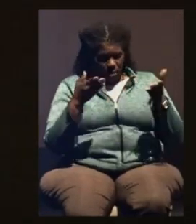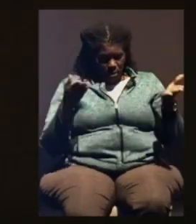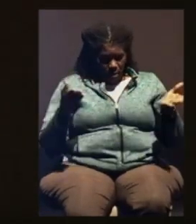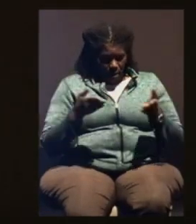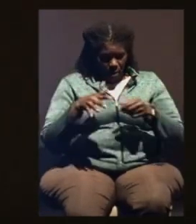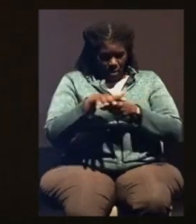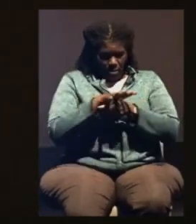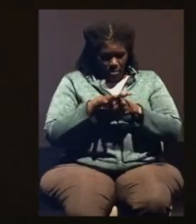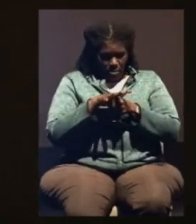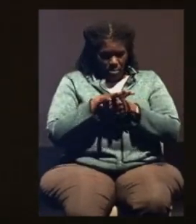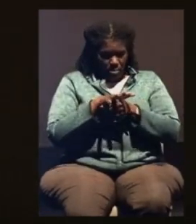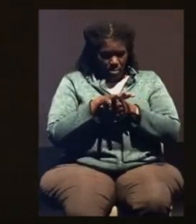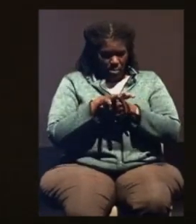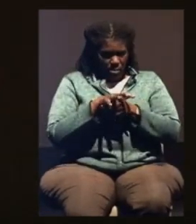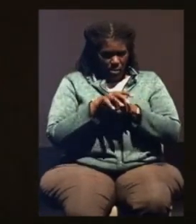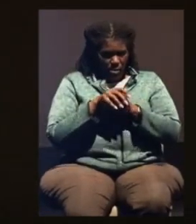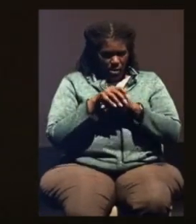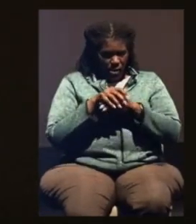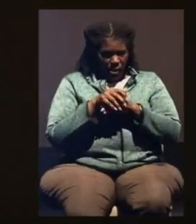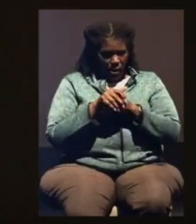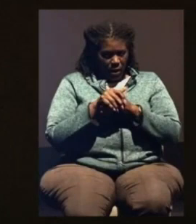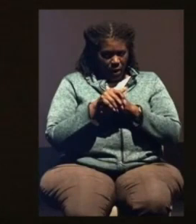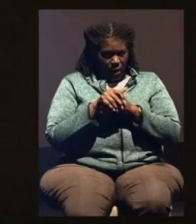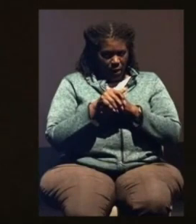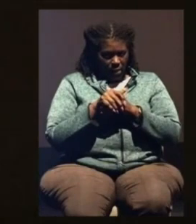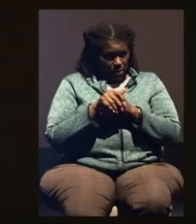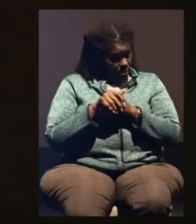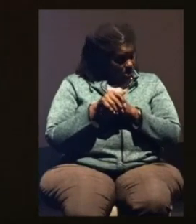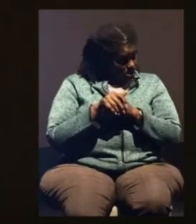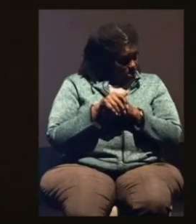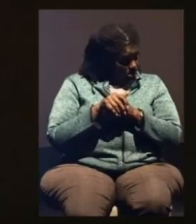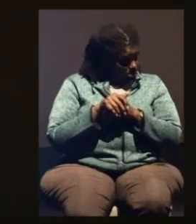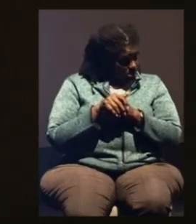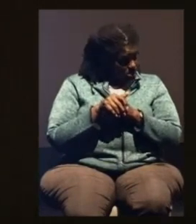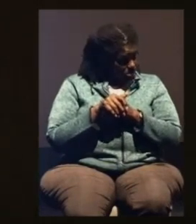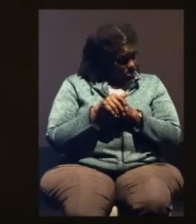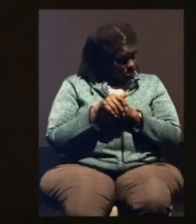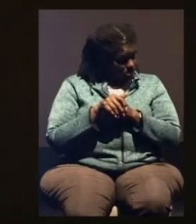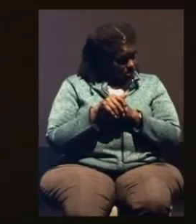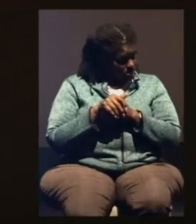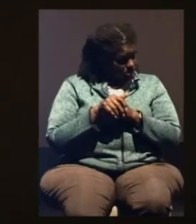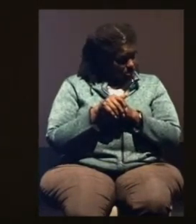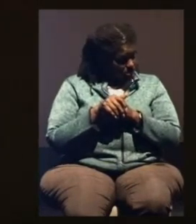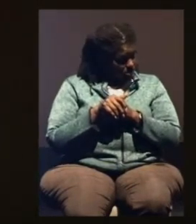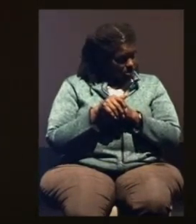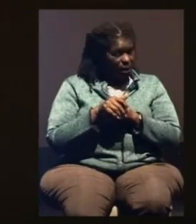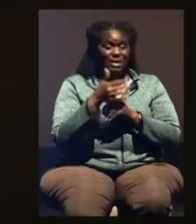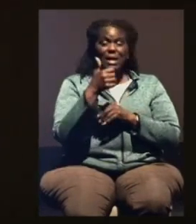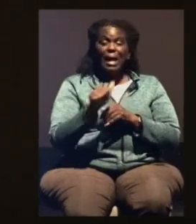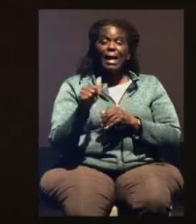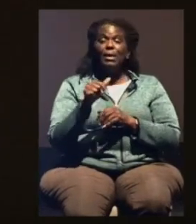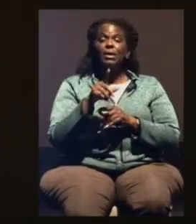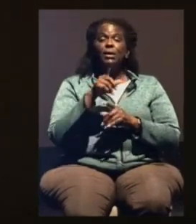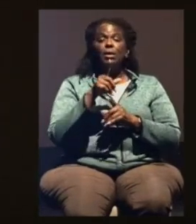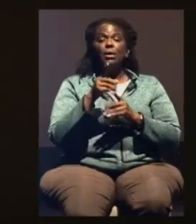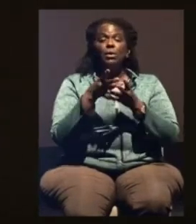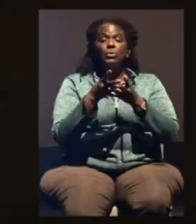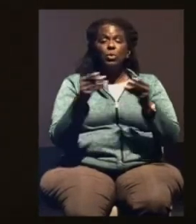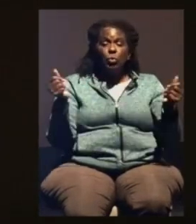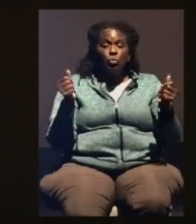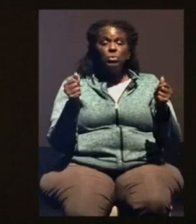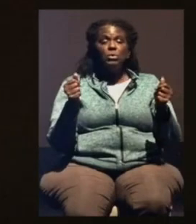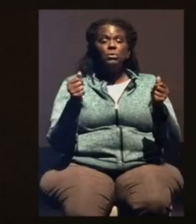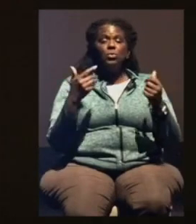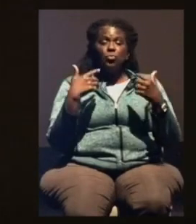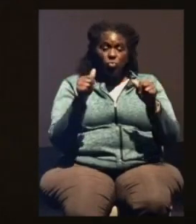local area that the audience should know about as a Redlands tried and true solution? I think the Truesdell Center